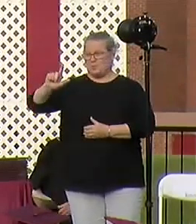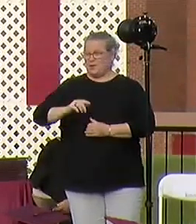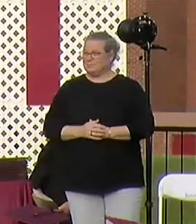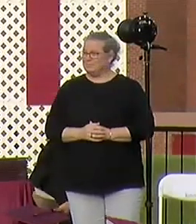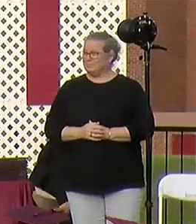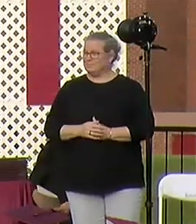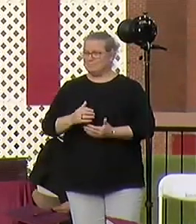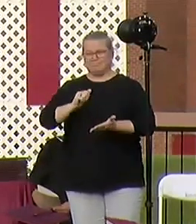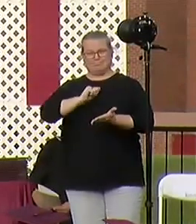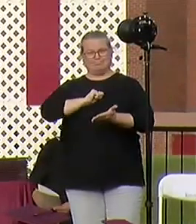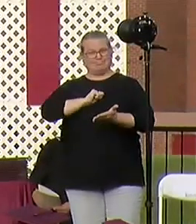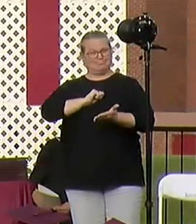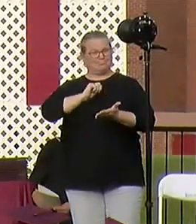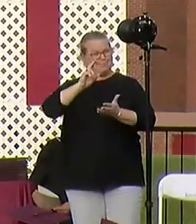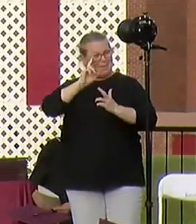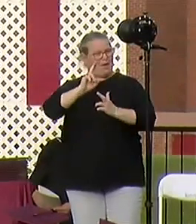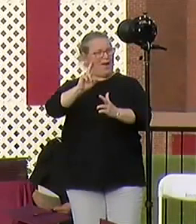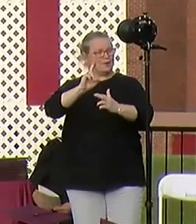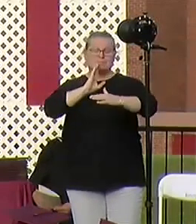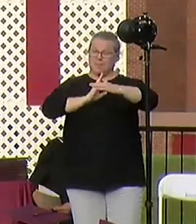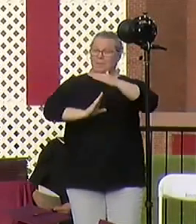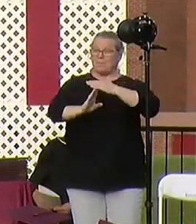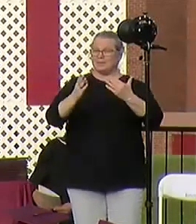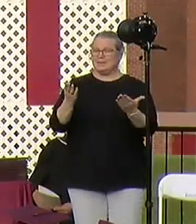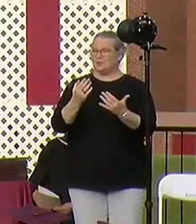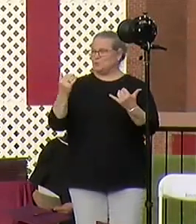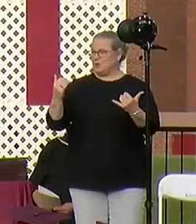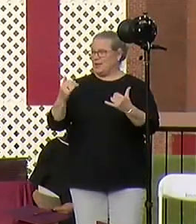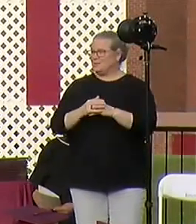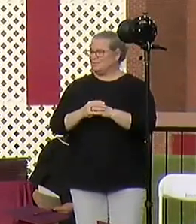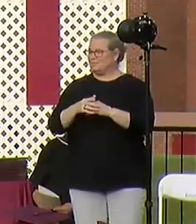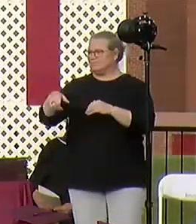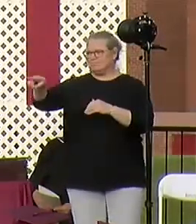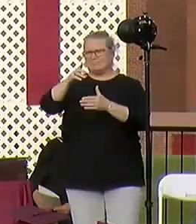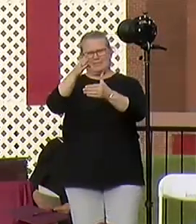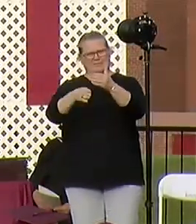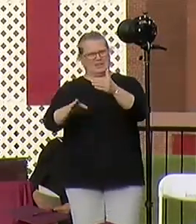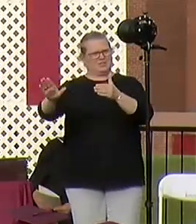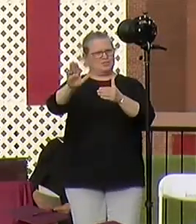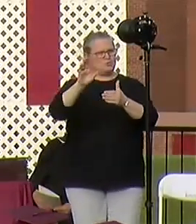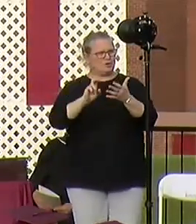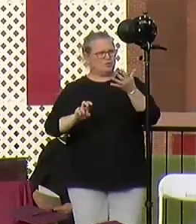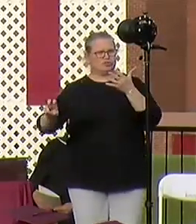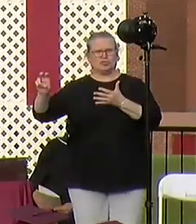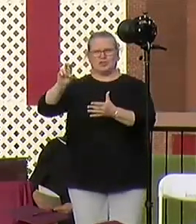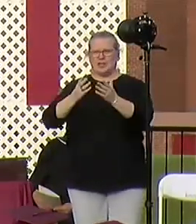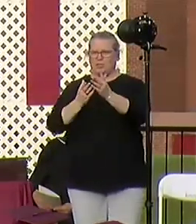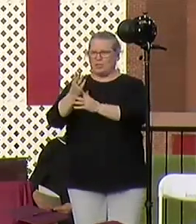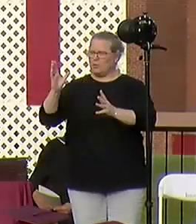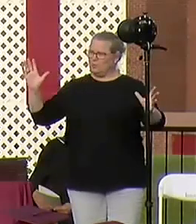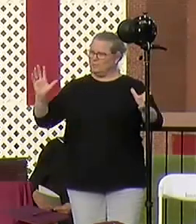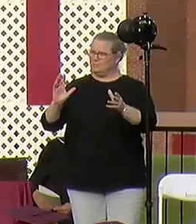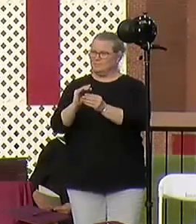honored and humbled addressing you today as you complete your wonderful journey through 13 years